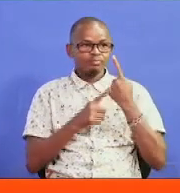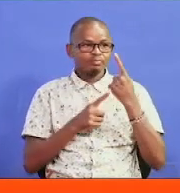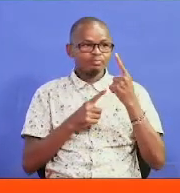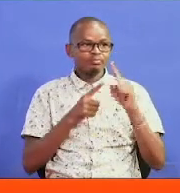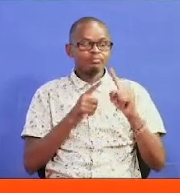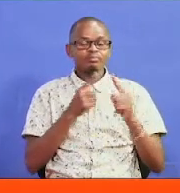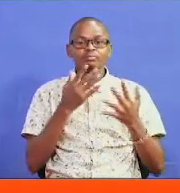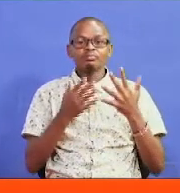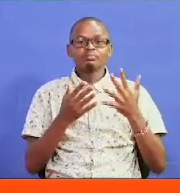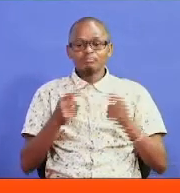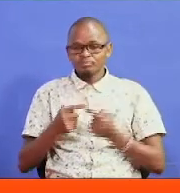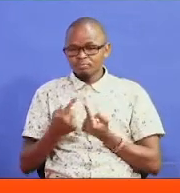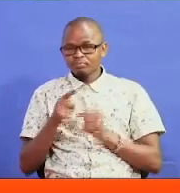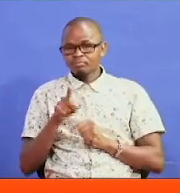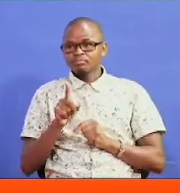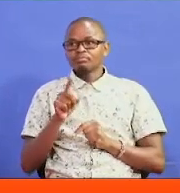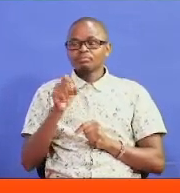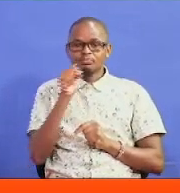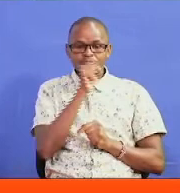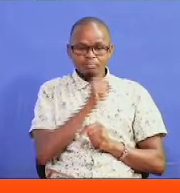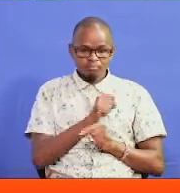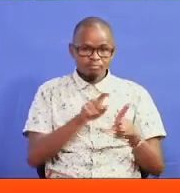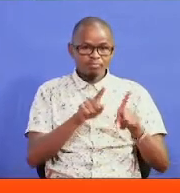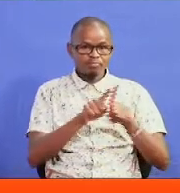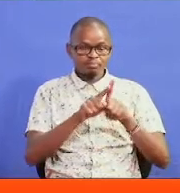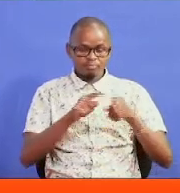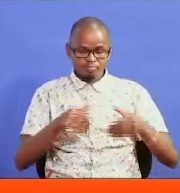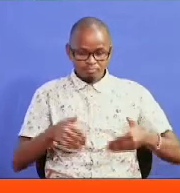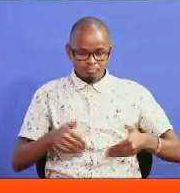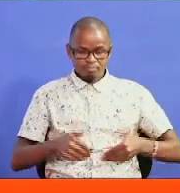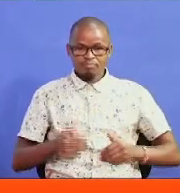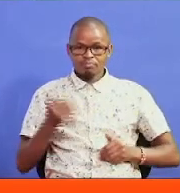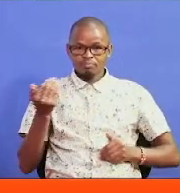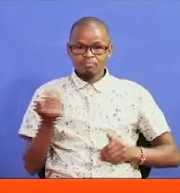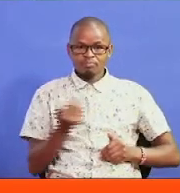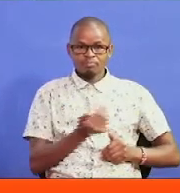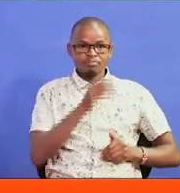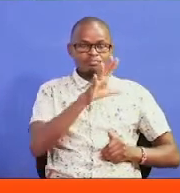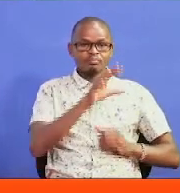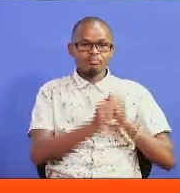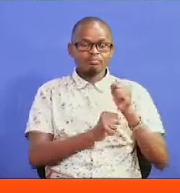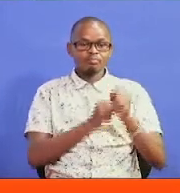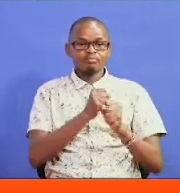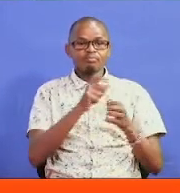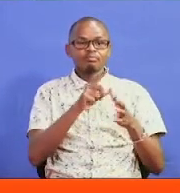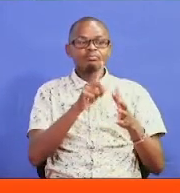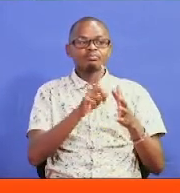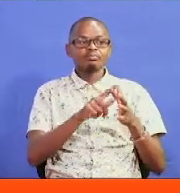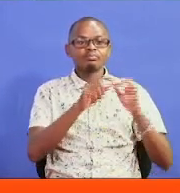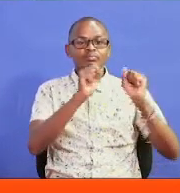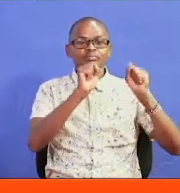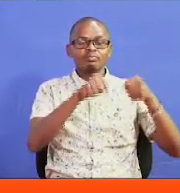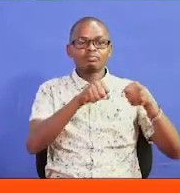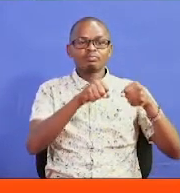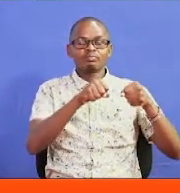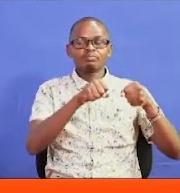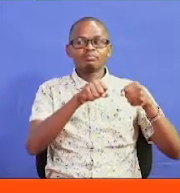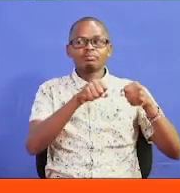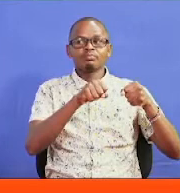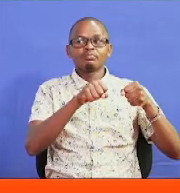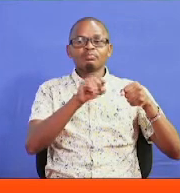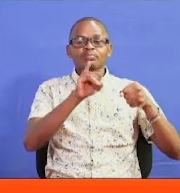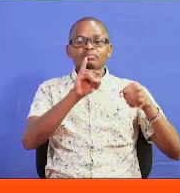the immunocompromised, the elderly, and also the young children below 5 years, then you are able to,